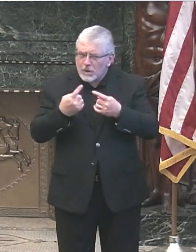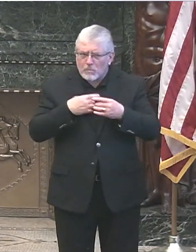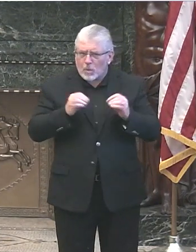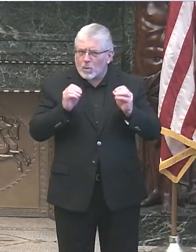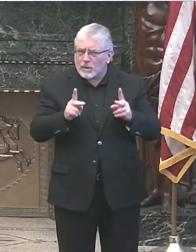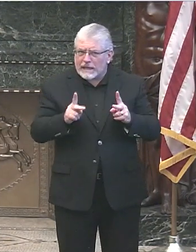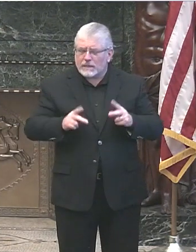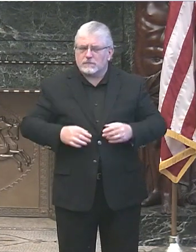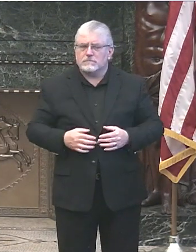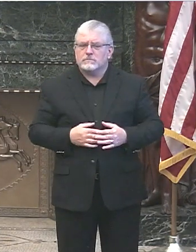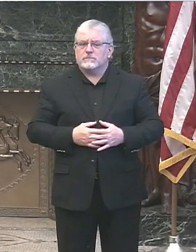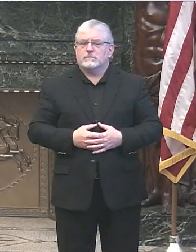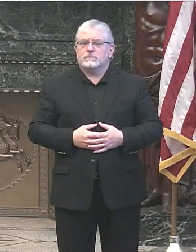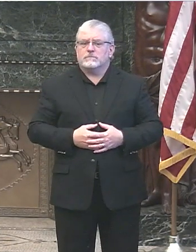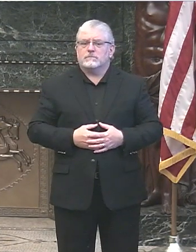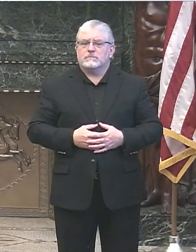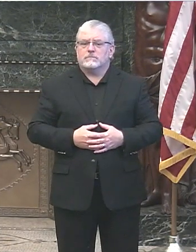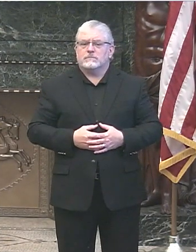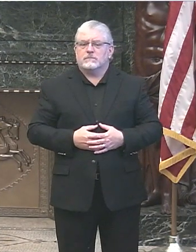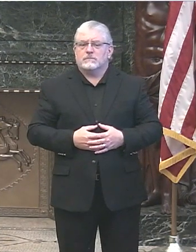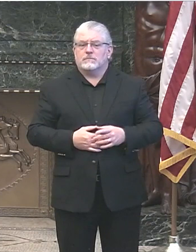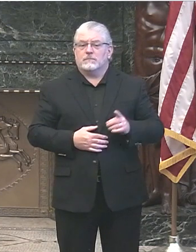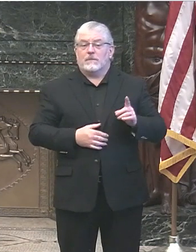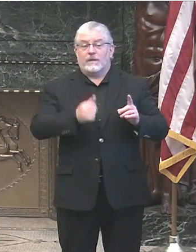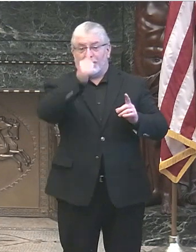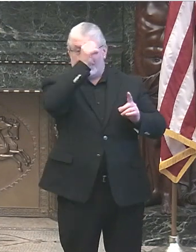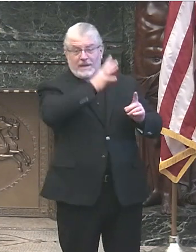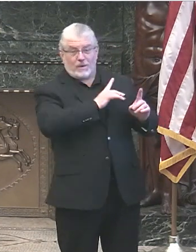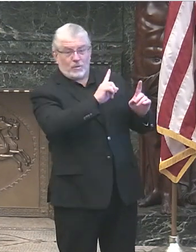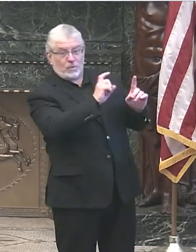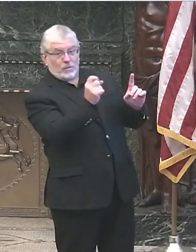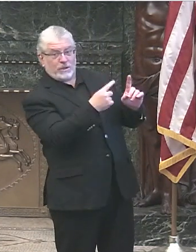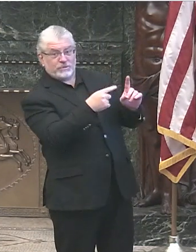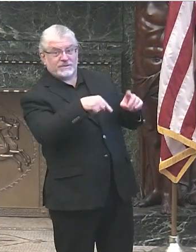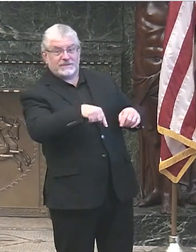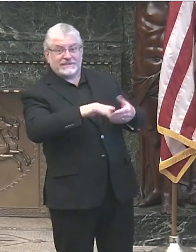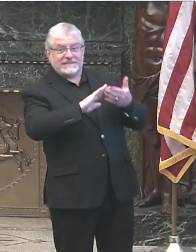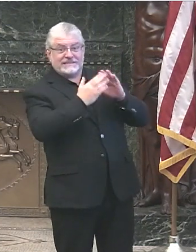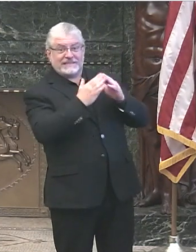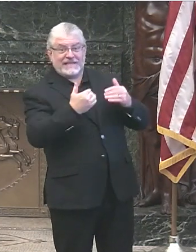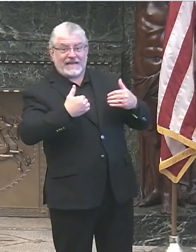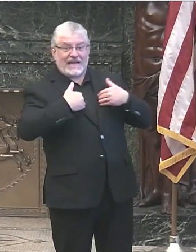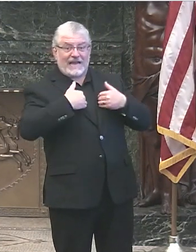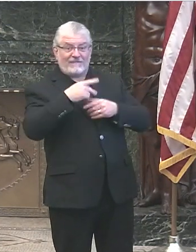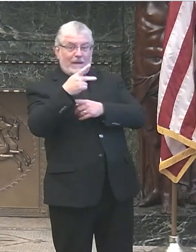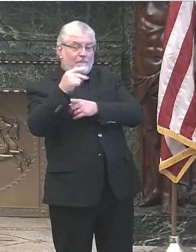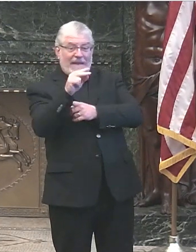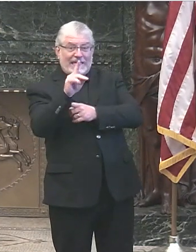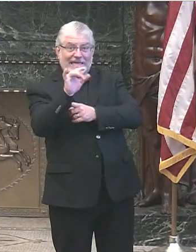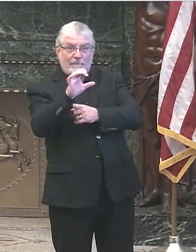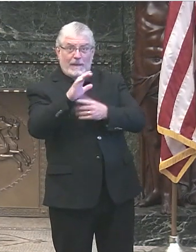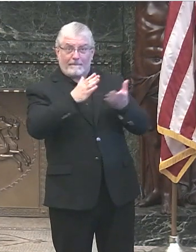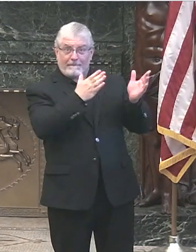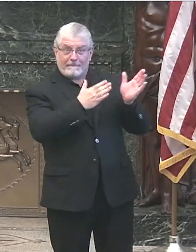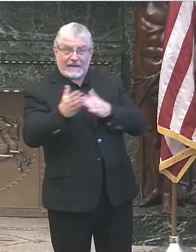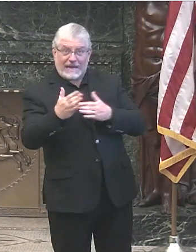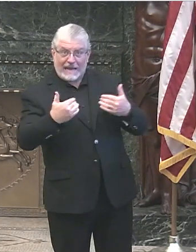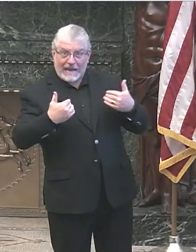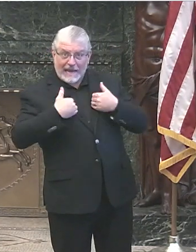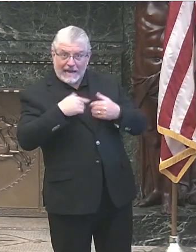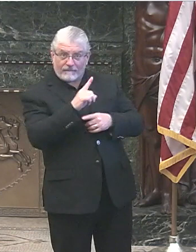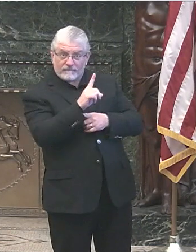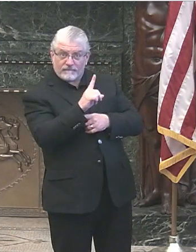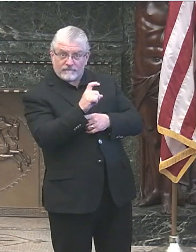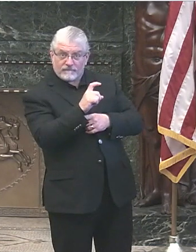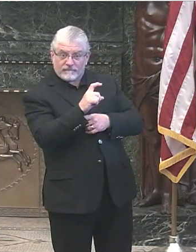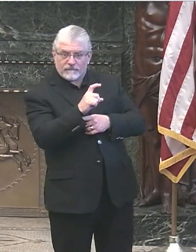Yeah, thank you. Did the city have a pandemic plan? I can answer Yeah,